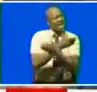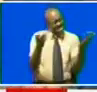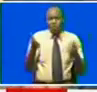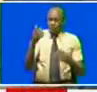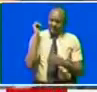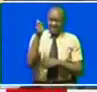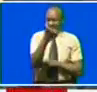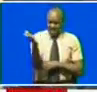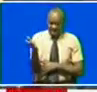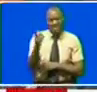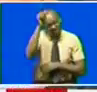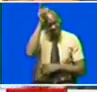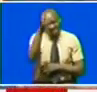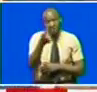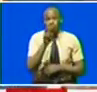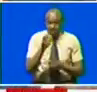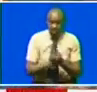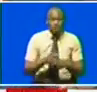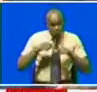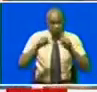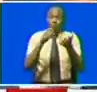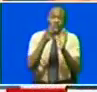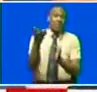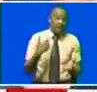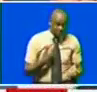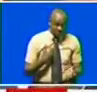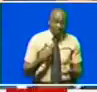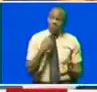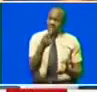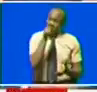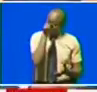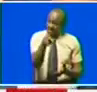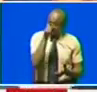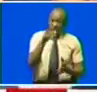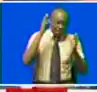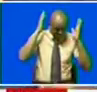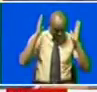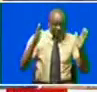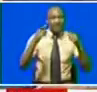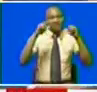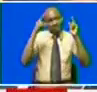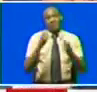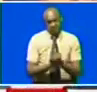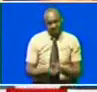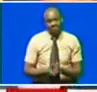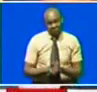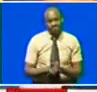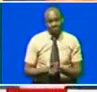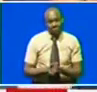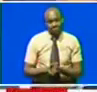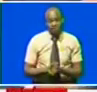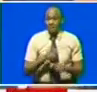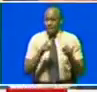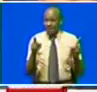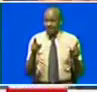country today, in the village, you see there are ongoing kind of projects. So I would say this is a major kind of success. And but